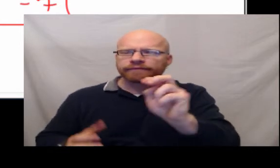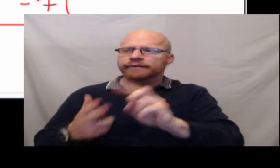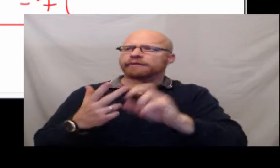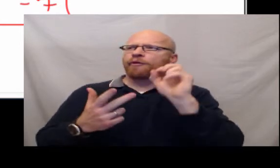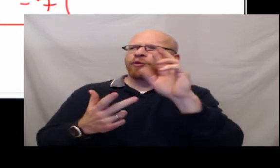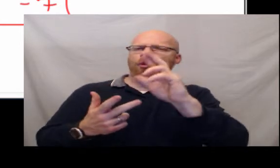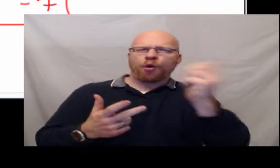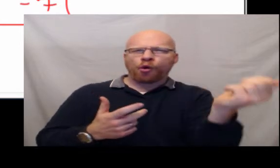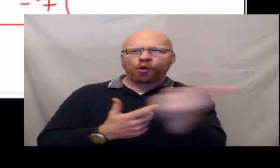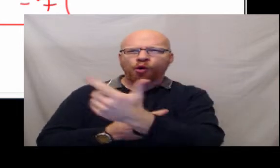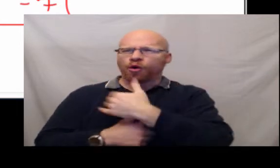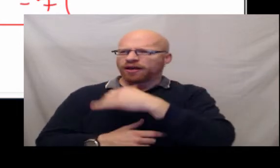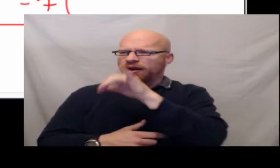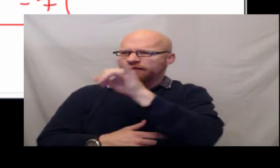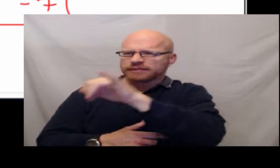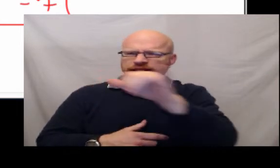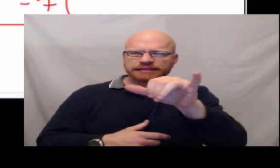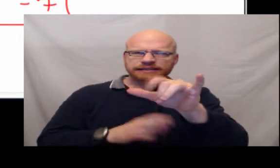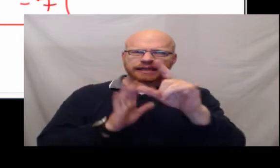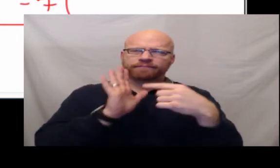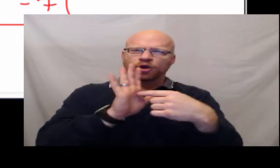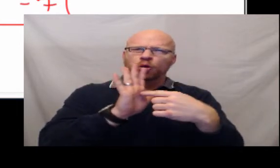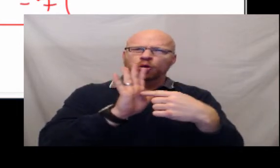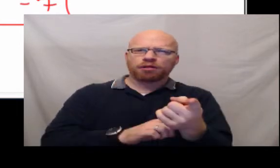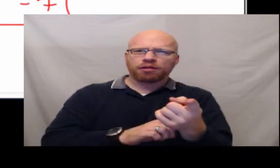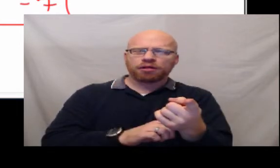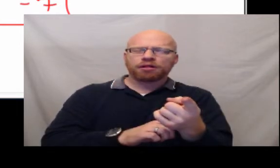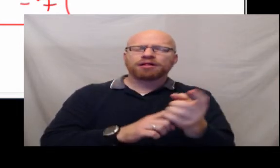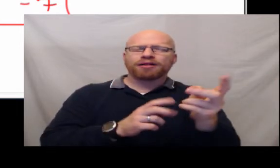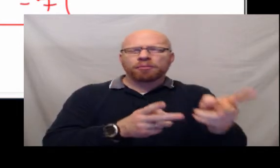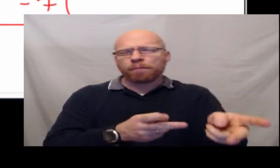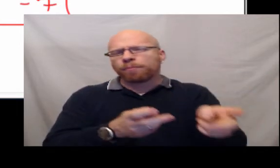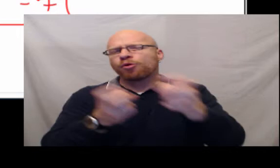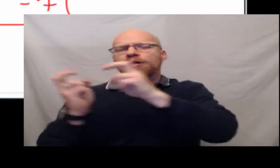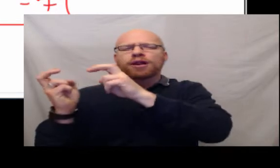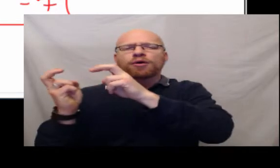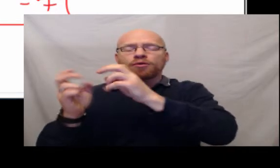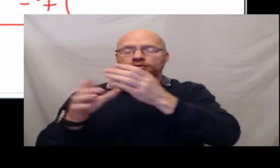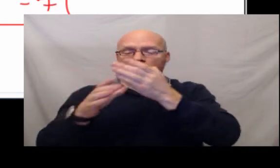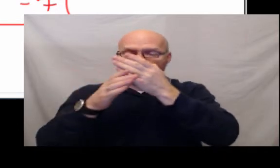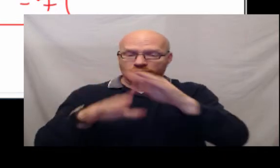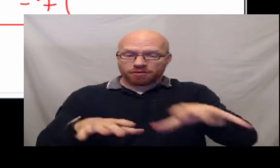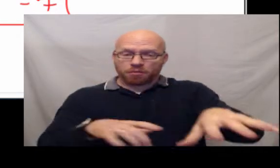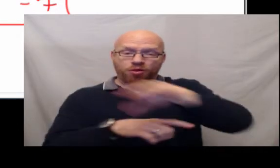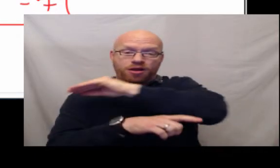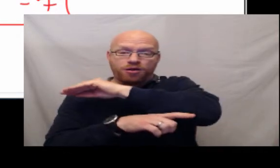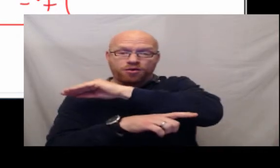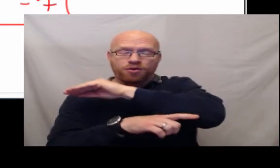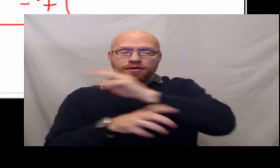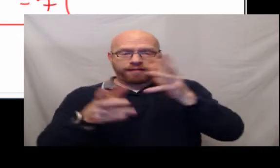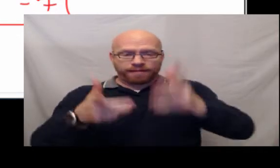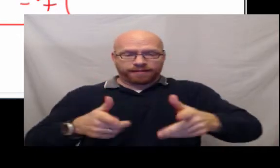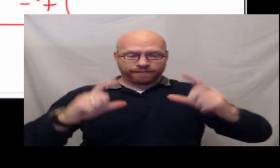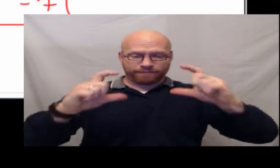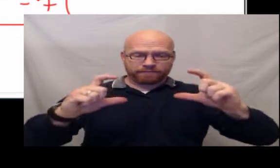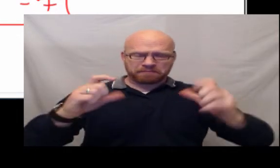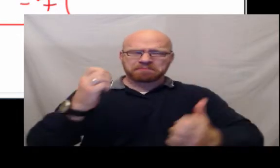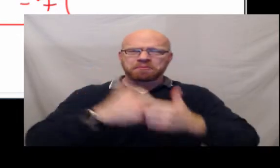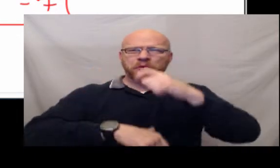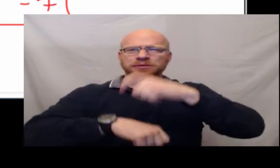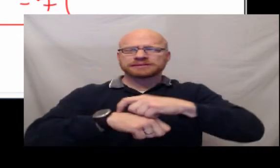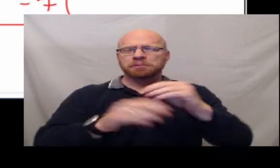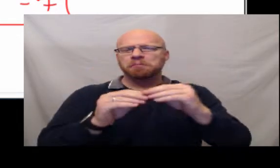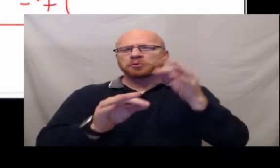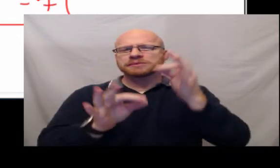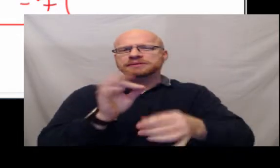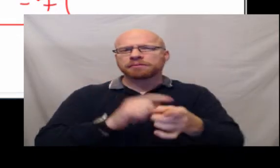We look for things that all the three terms have together. Divide it out. Once we divide it